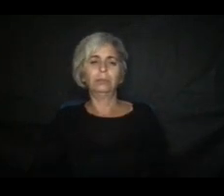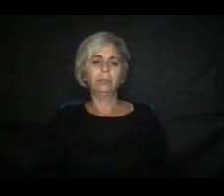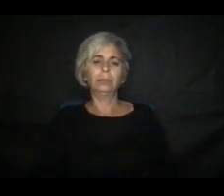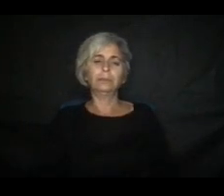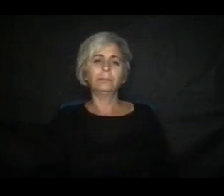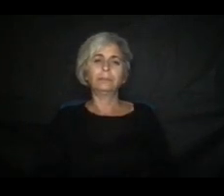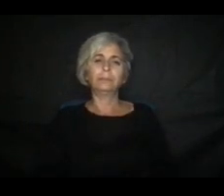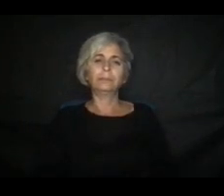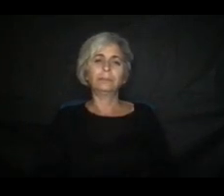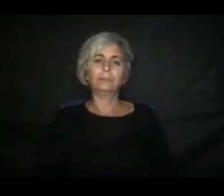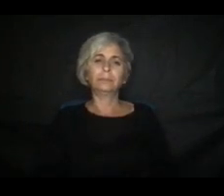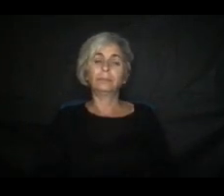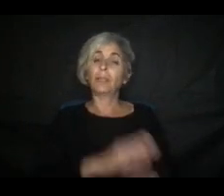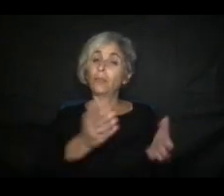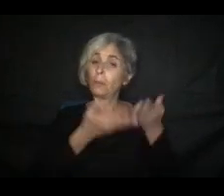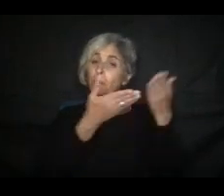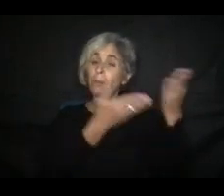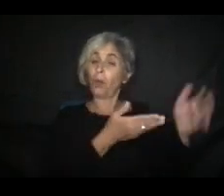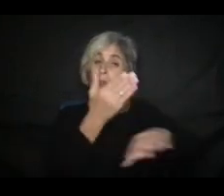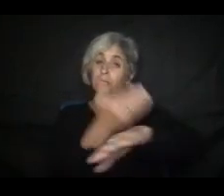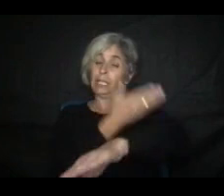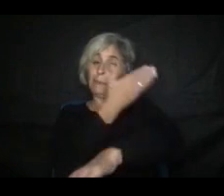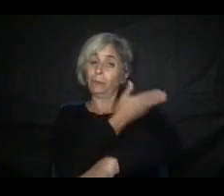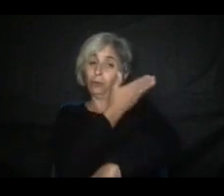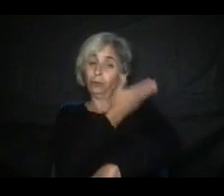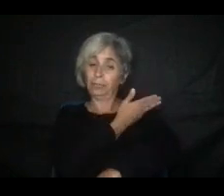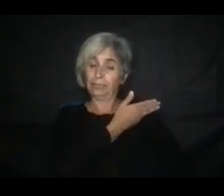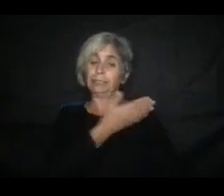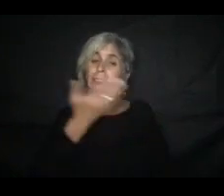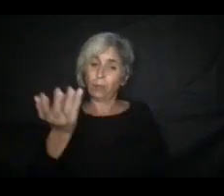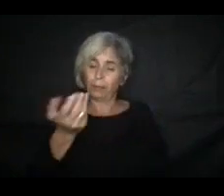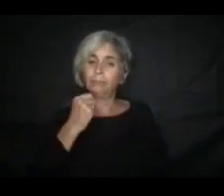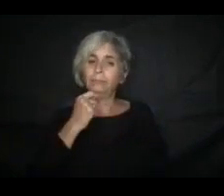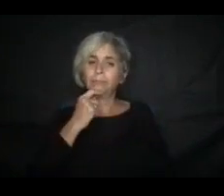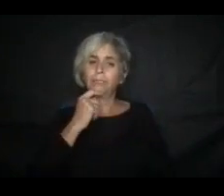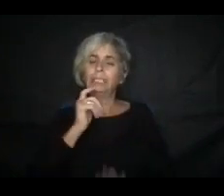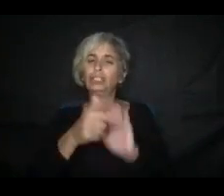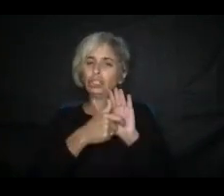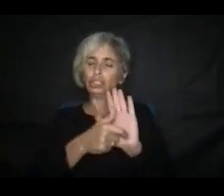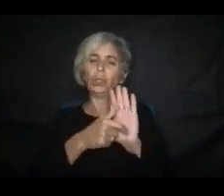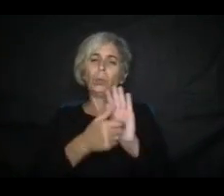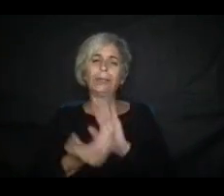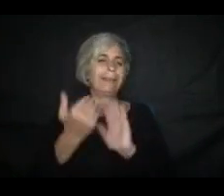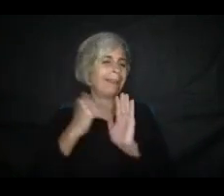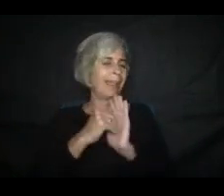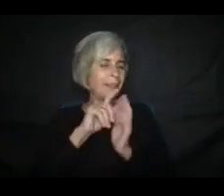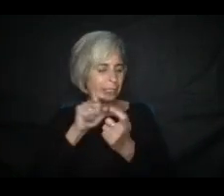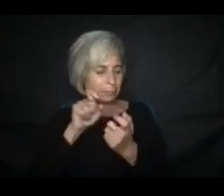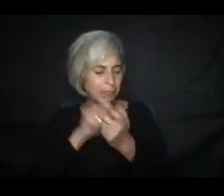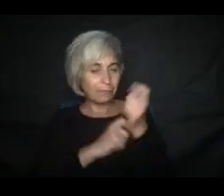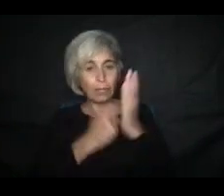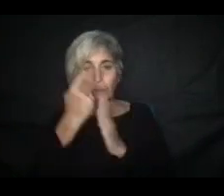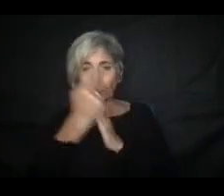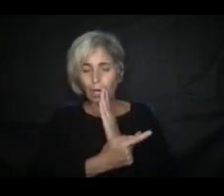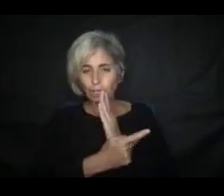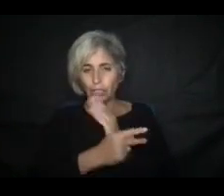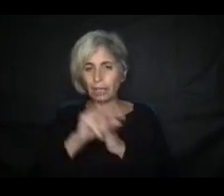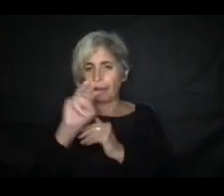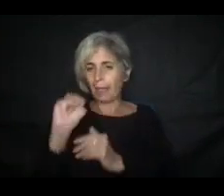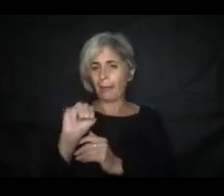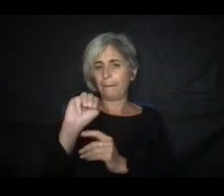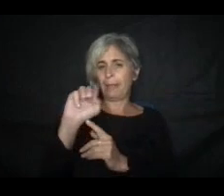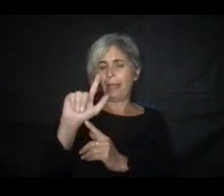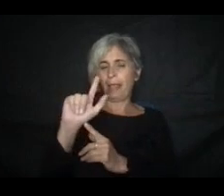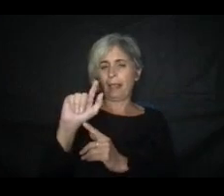The proposed improvements to those facilities are shown, again, this specific project, which is on Martin Luther King Jr.